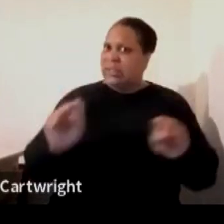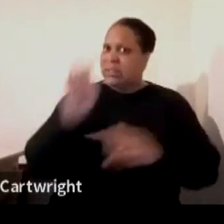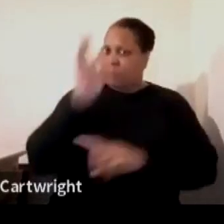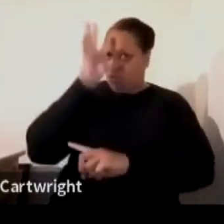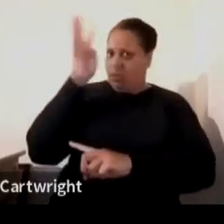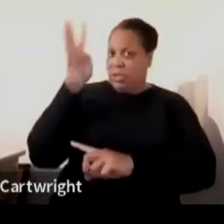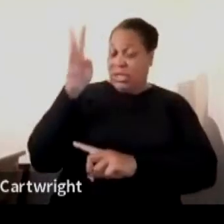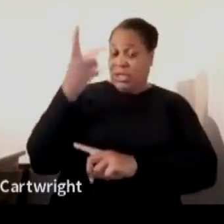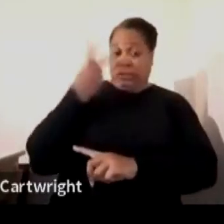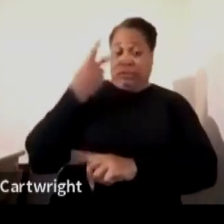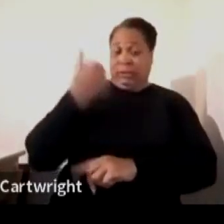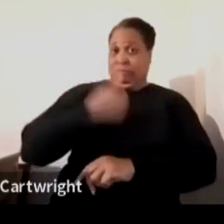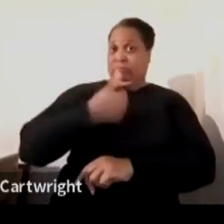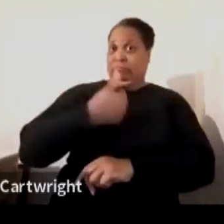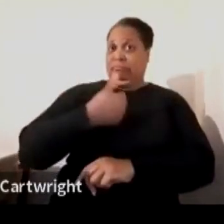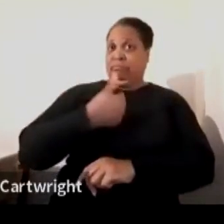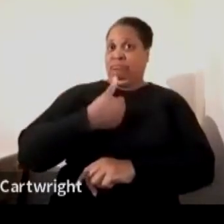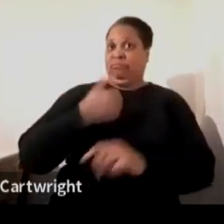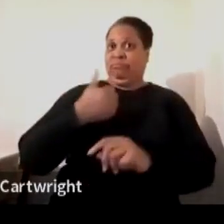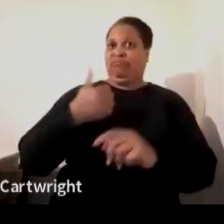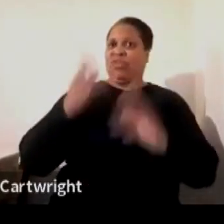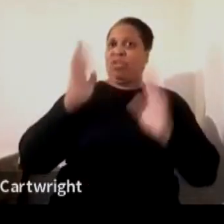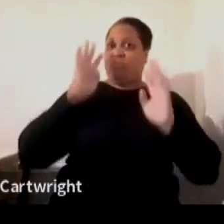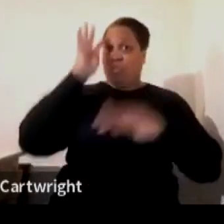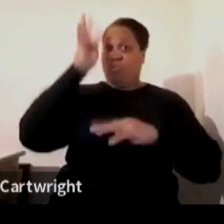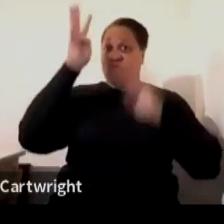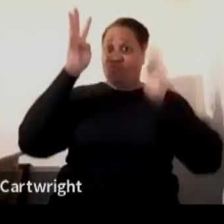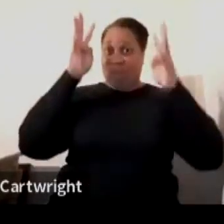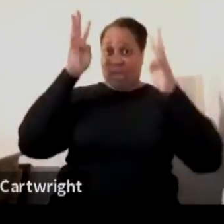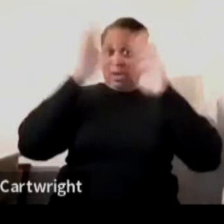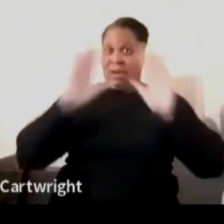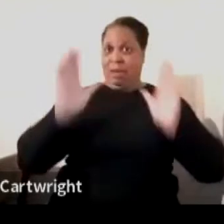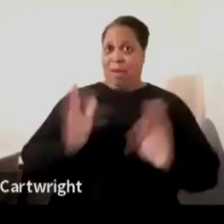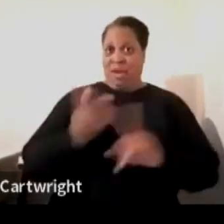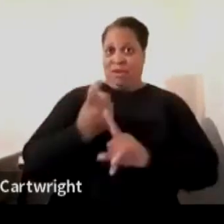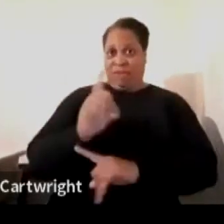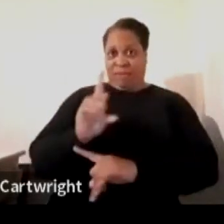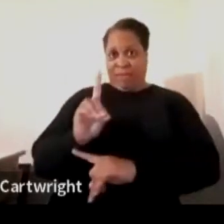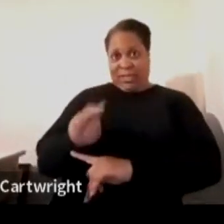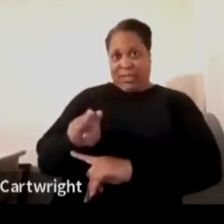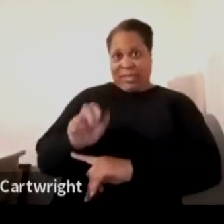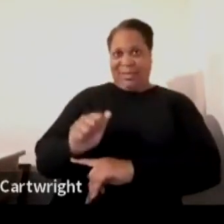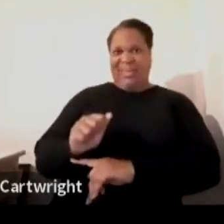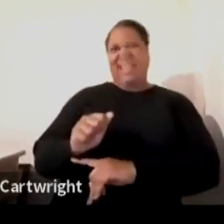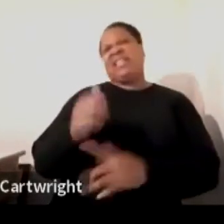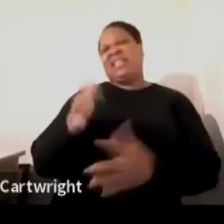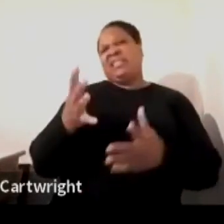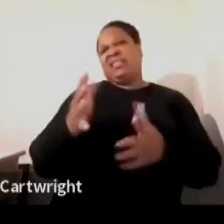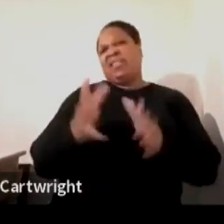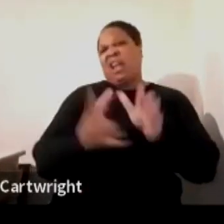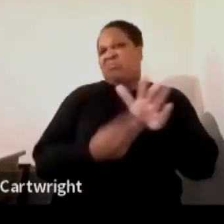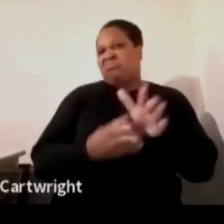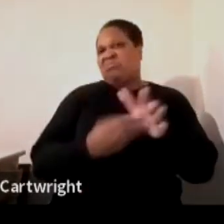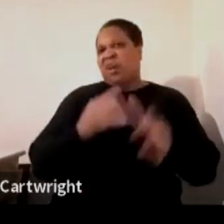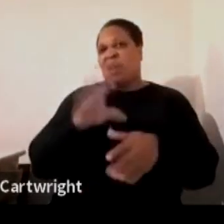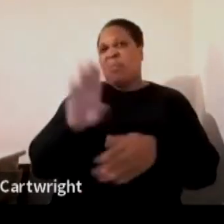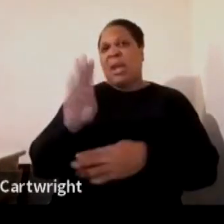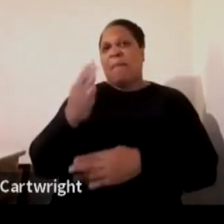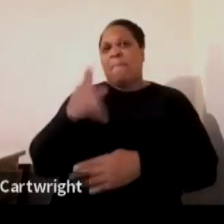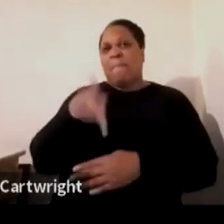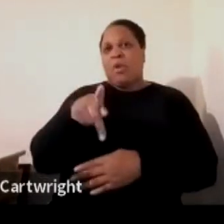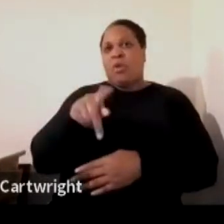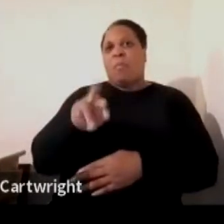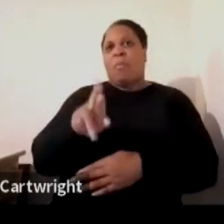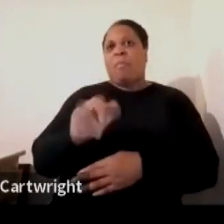and me has been created by our body, from the DNA, which is like the blueprint, to what's the protein, which you all see. How can we use